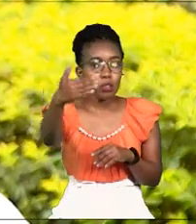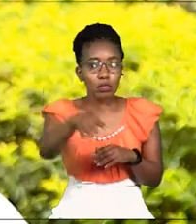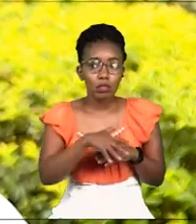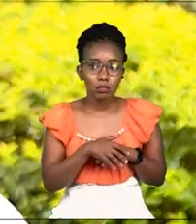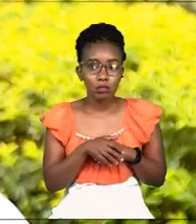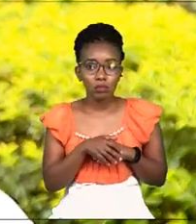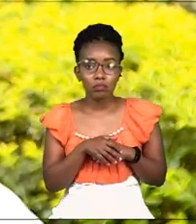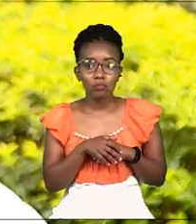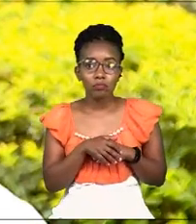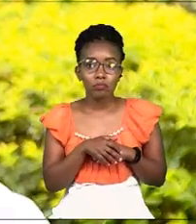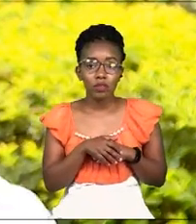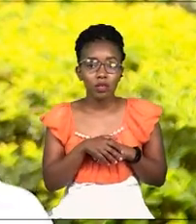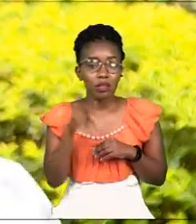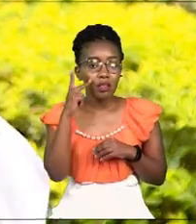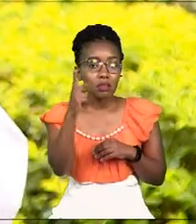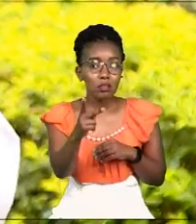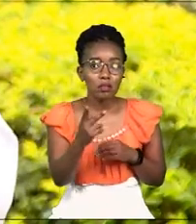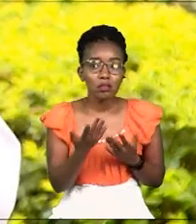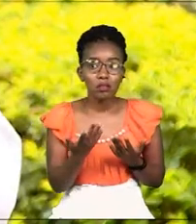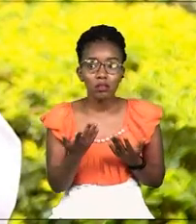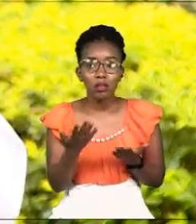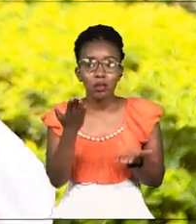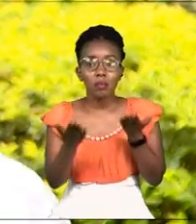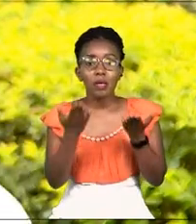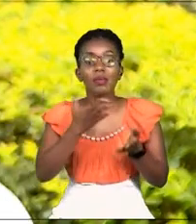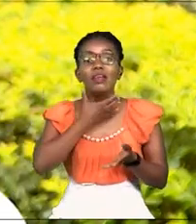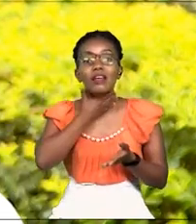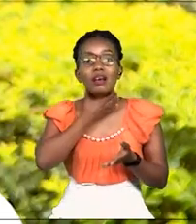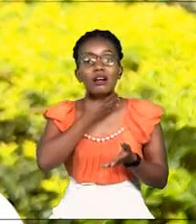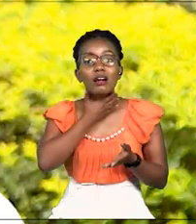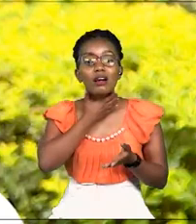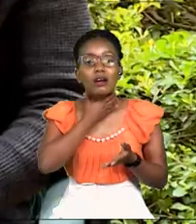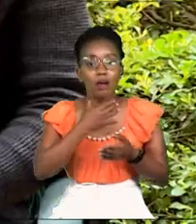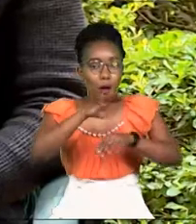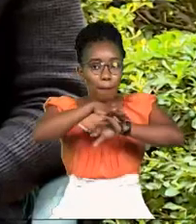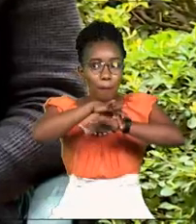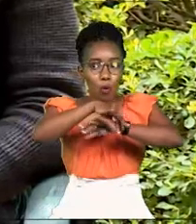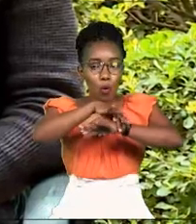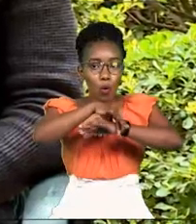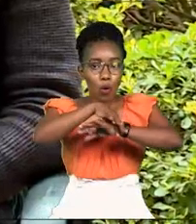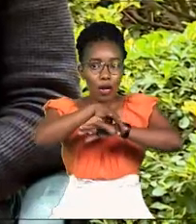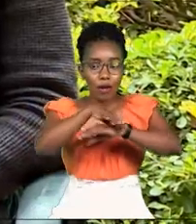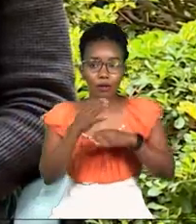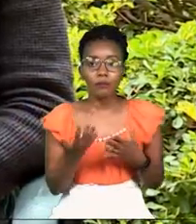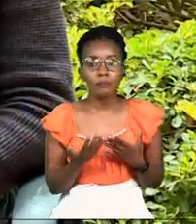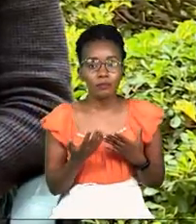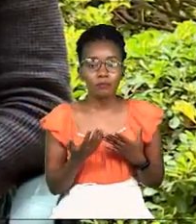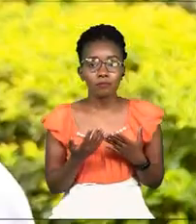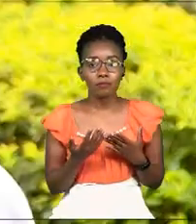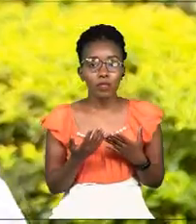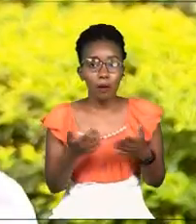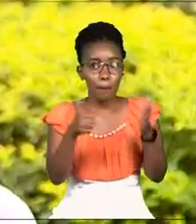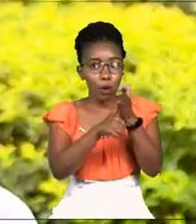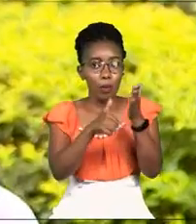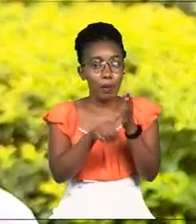jaw sagged. You can see they lose their neck muscle contraction. They just sag.